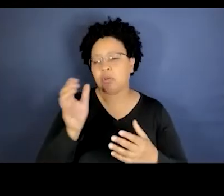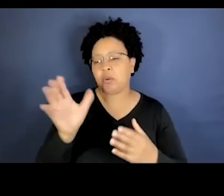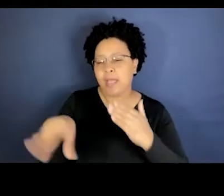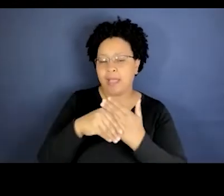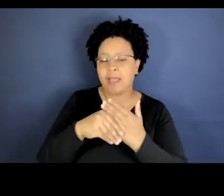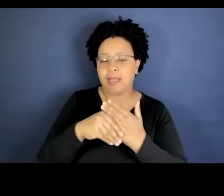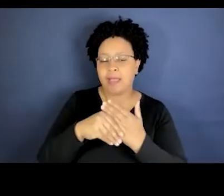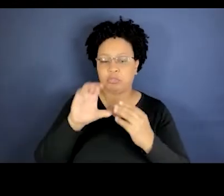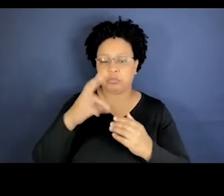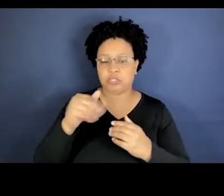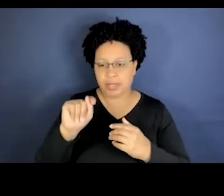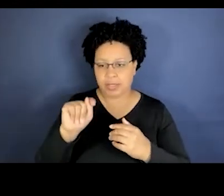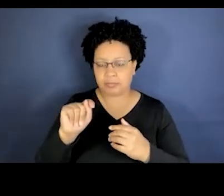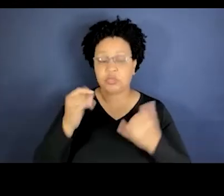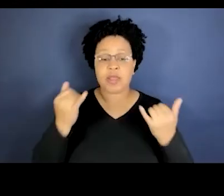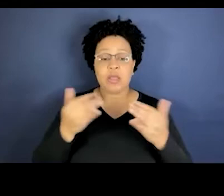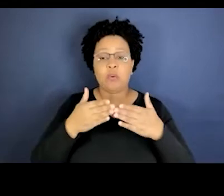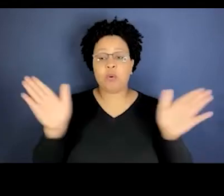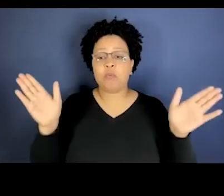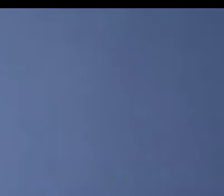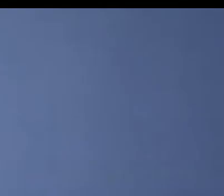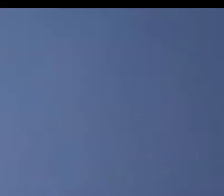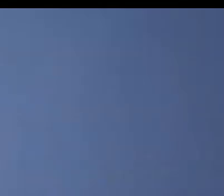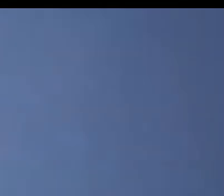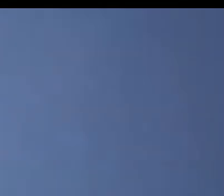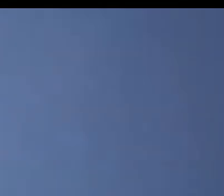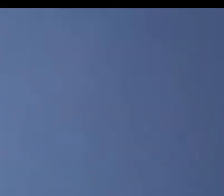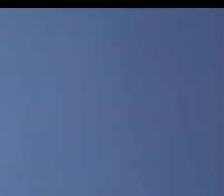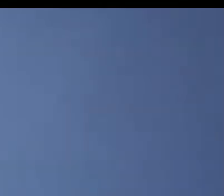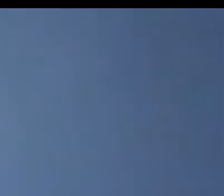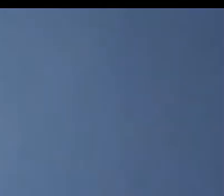now open it up for questions.